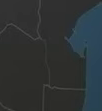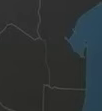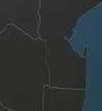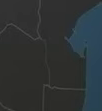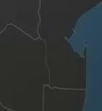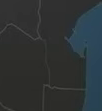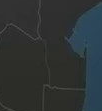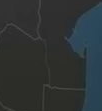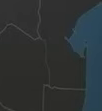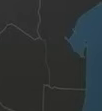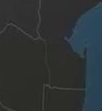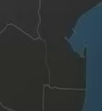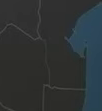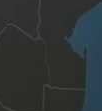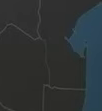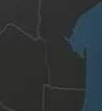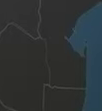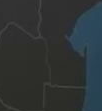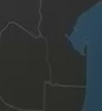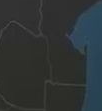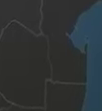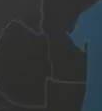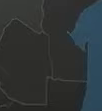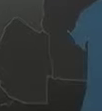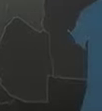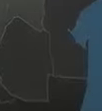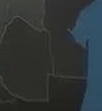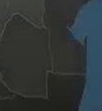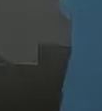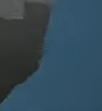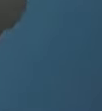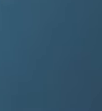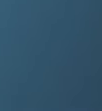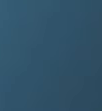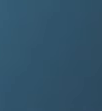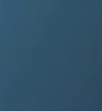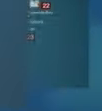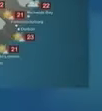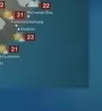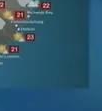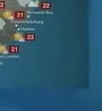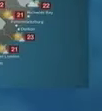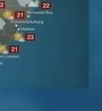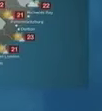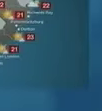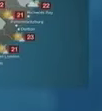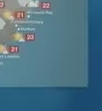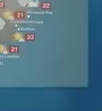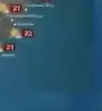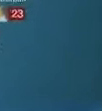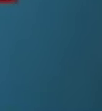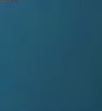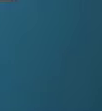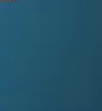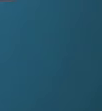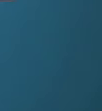could be isolated storms over this province, and it's also going to be quite a windy afternoon in the area. Let's look ahead to your conditions for Wednesday,